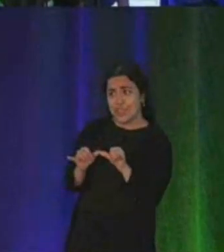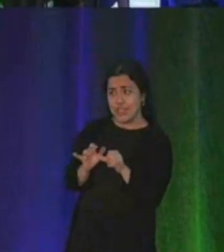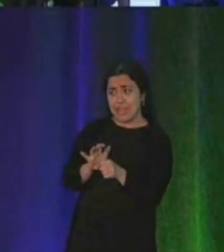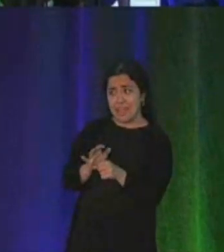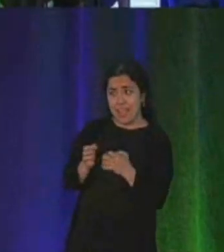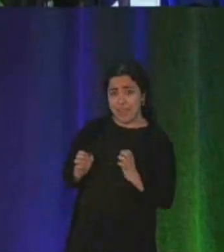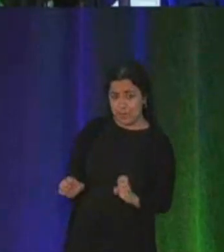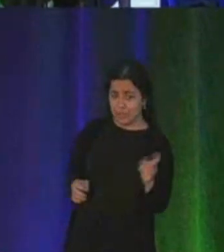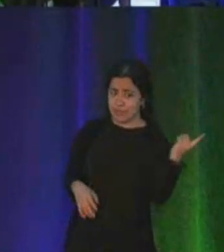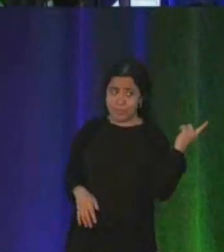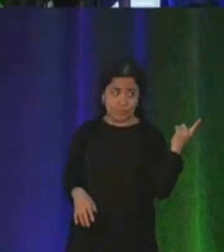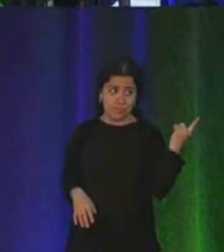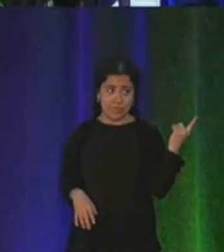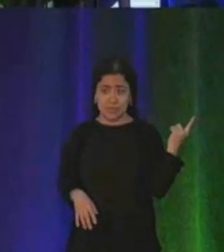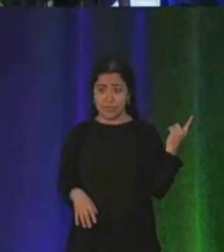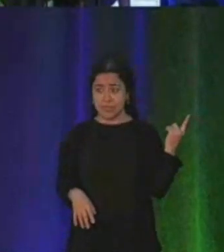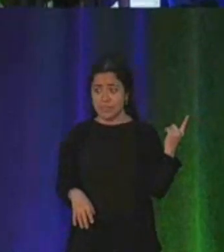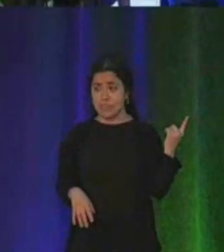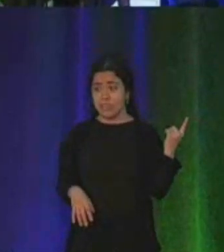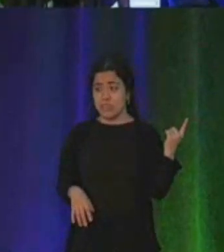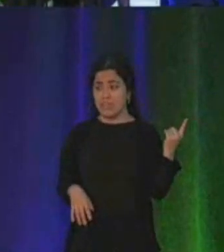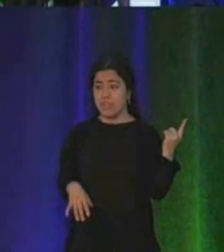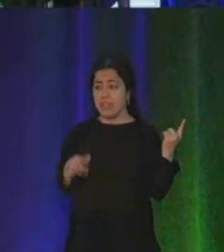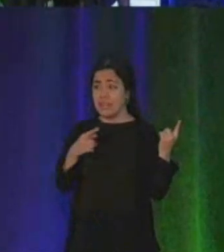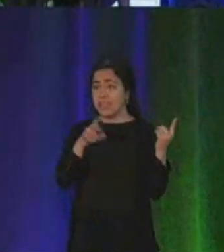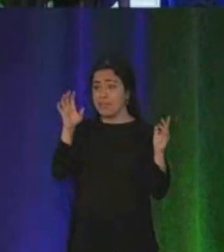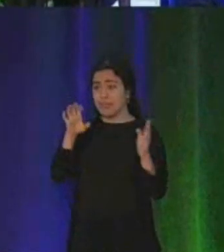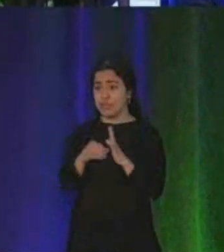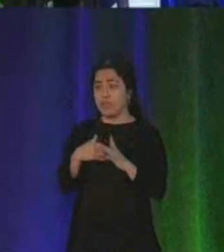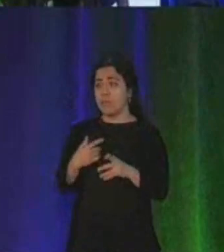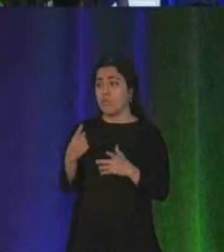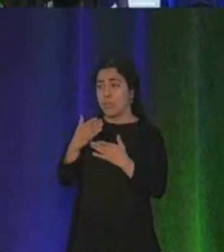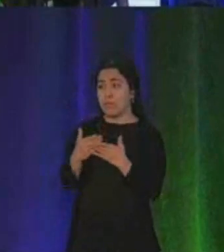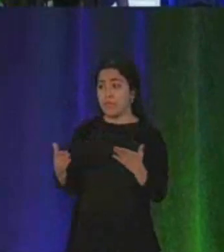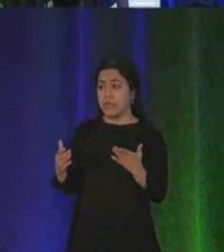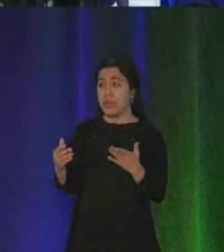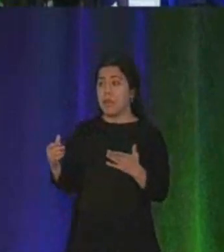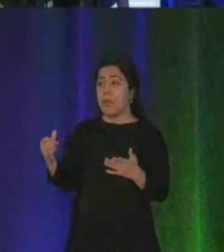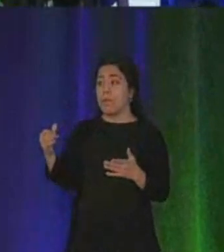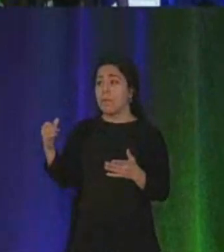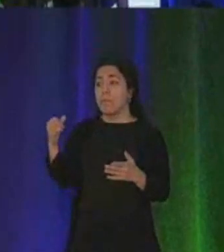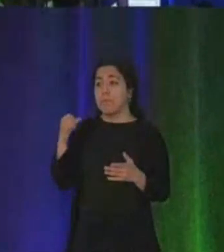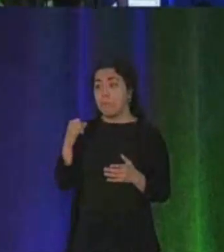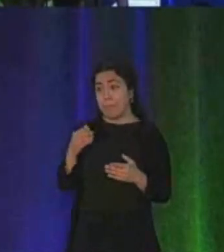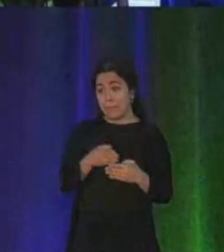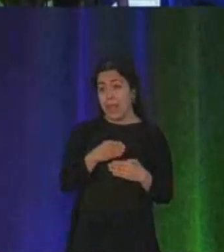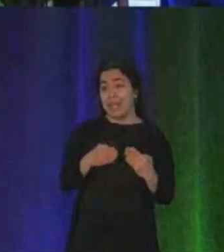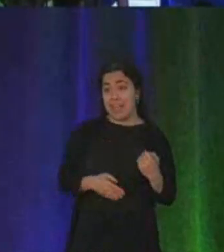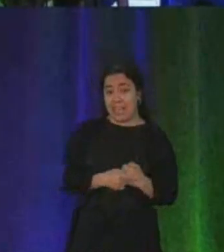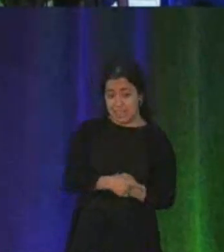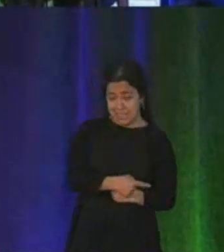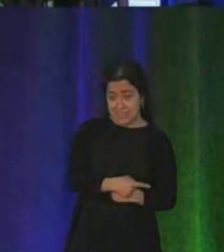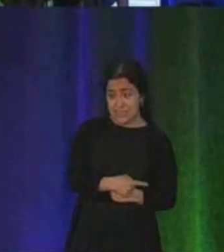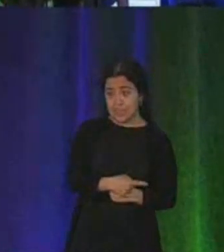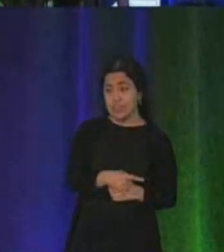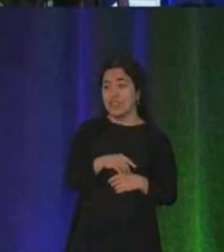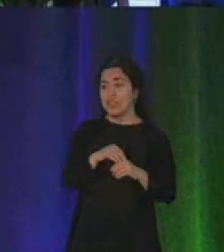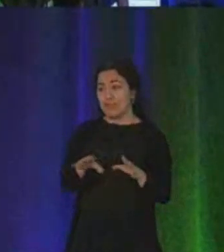And as we can all tell, this picture screams one thing, right? It takes a whole lot of back end to deploy a front